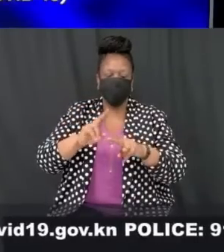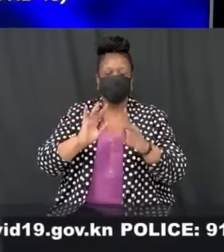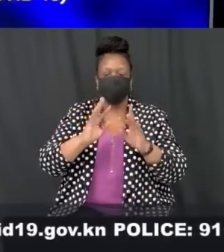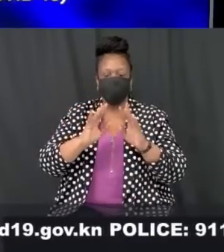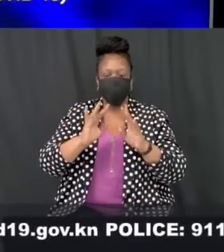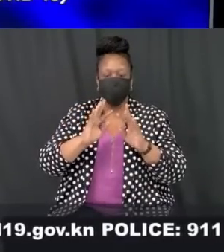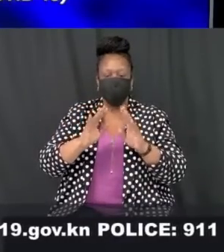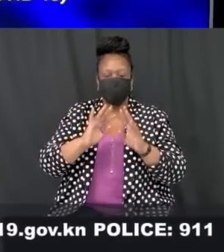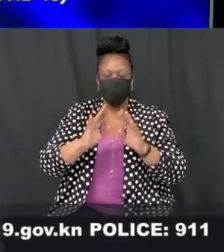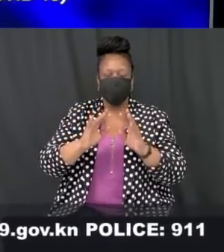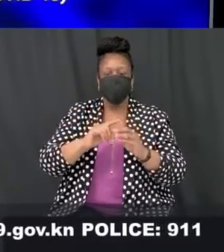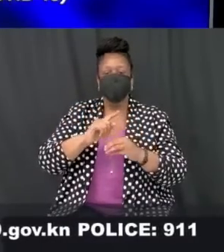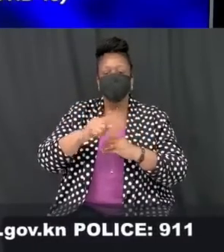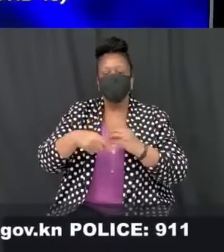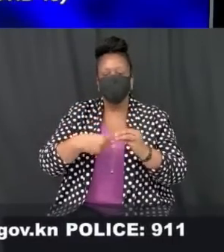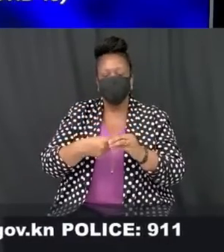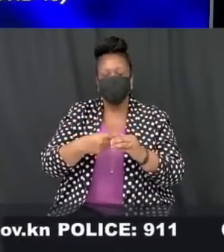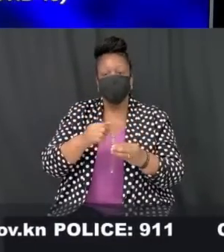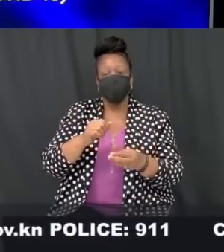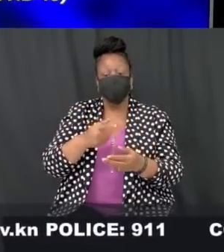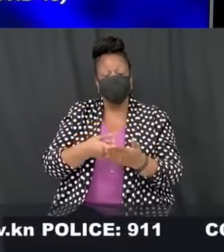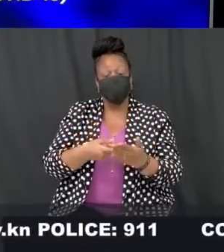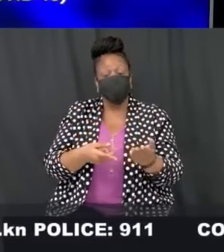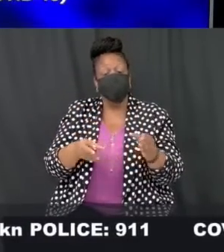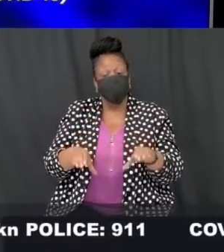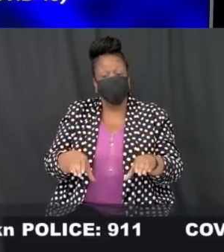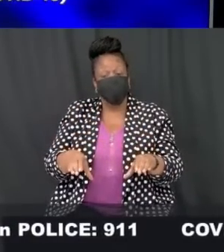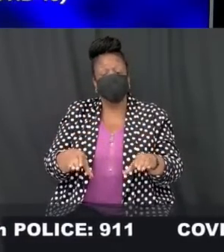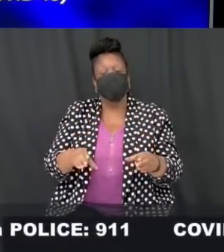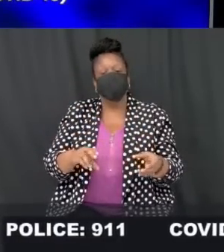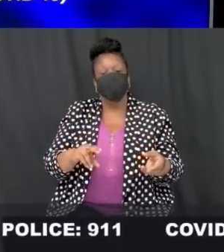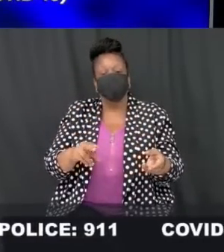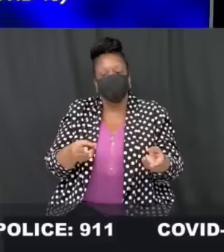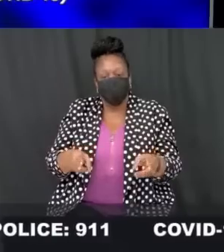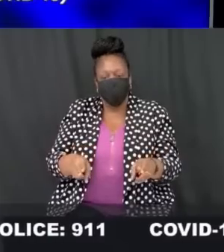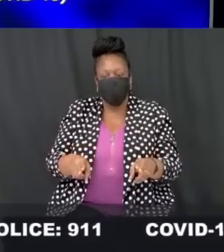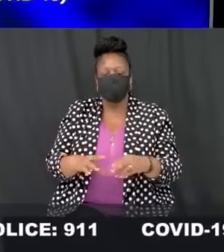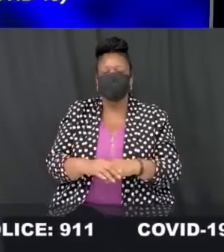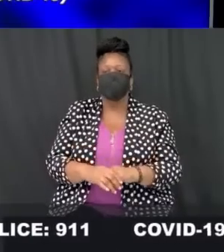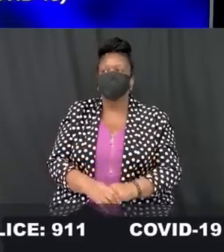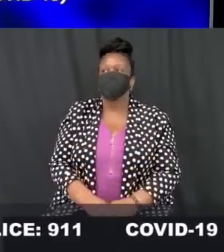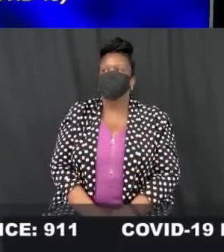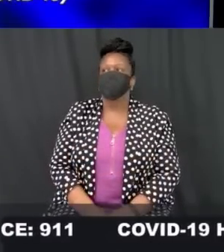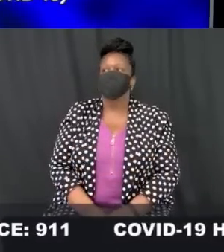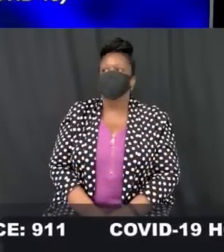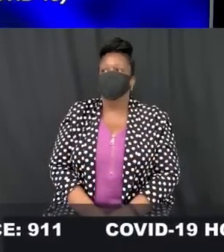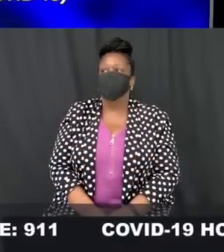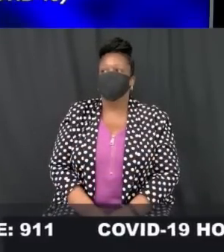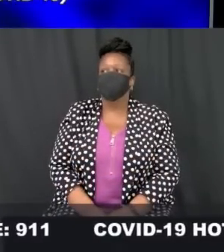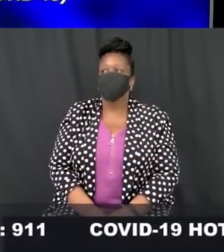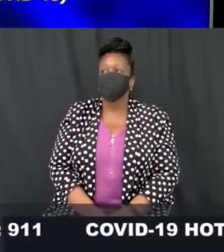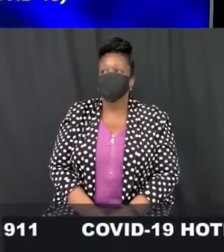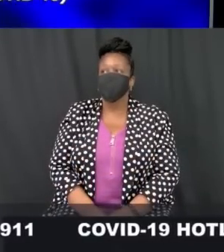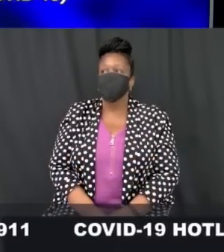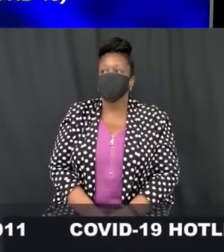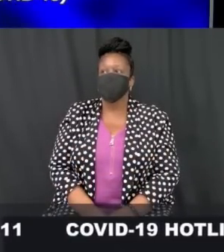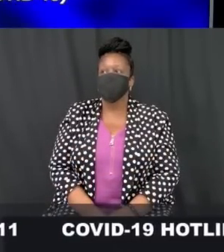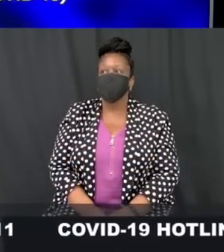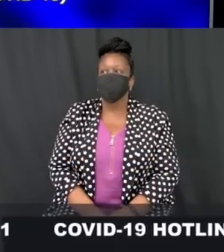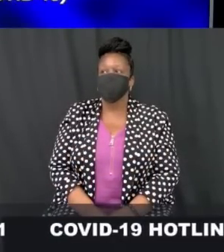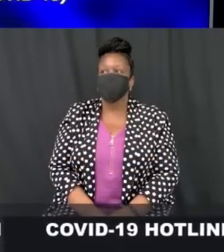advised by the National COVID-19 Task Force has approved the virtual activities for